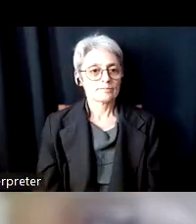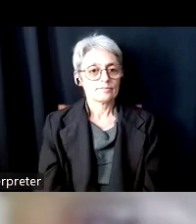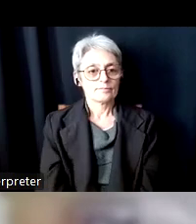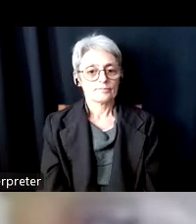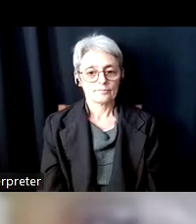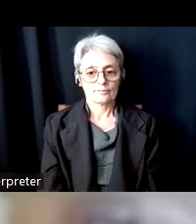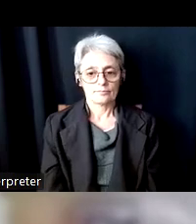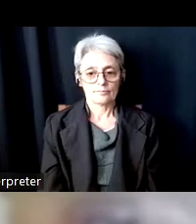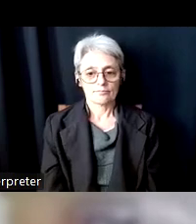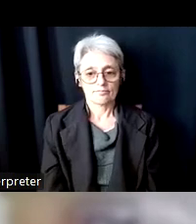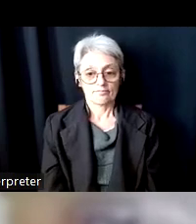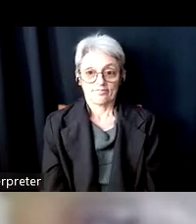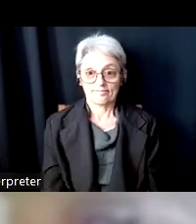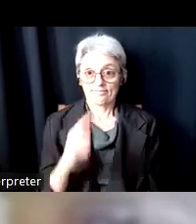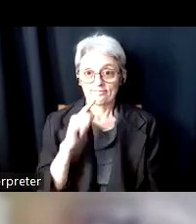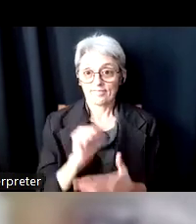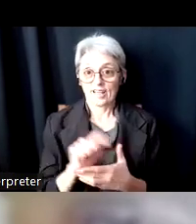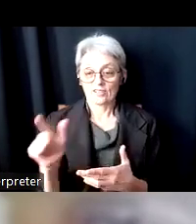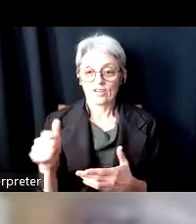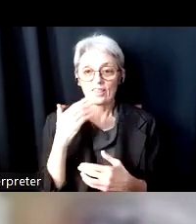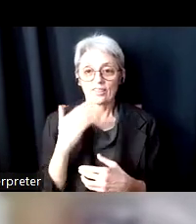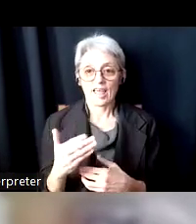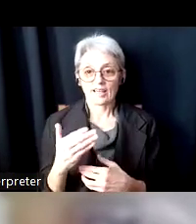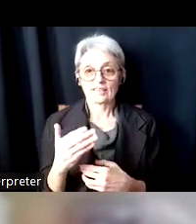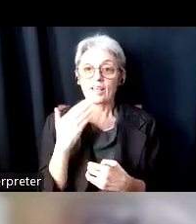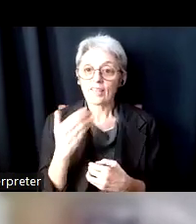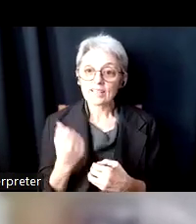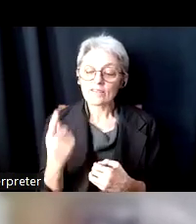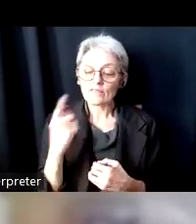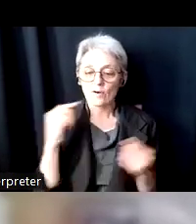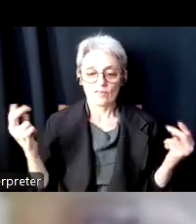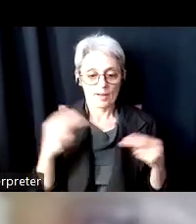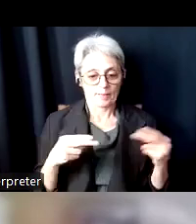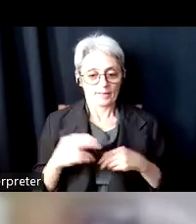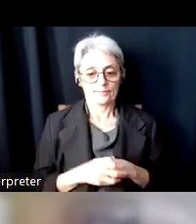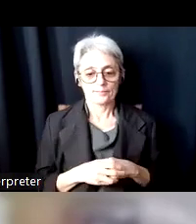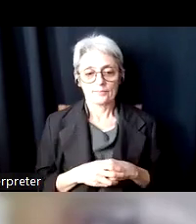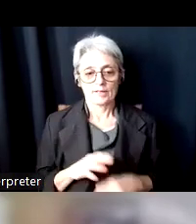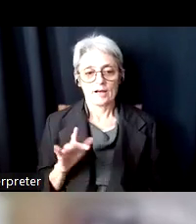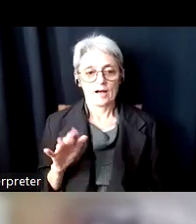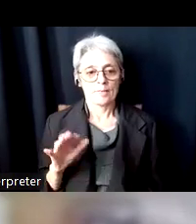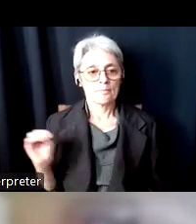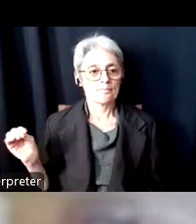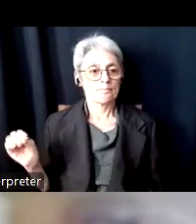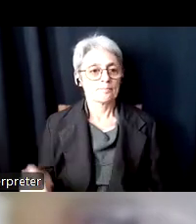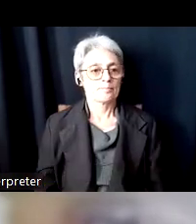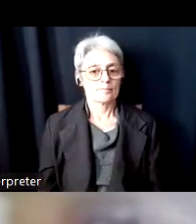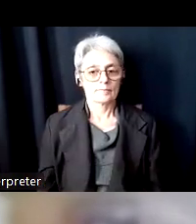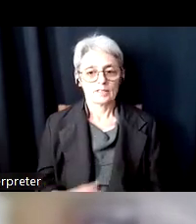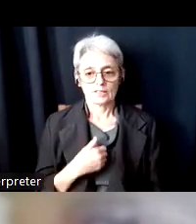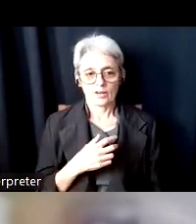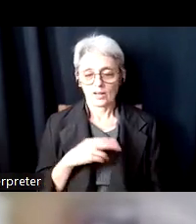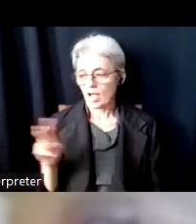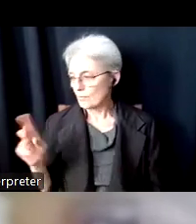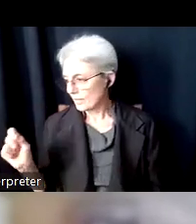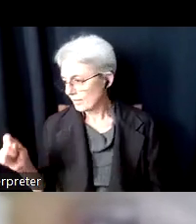I think that's all we have. Thanks everyone for coming. Sorry, I'm reading the questions. Thanks